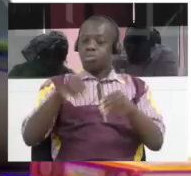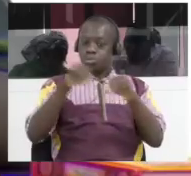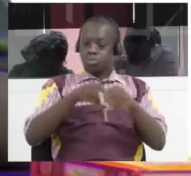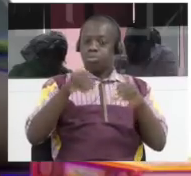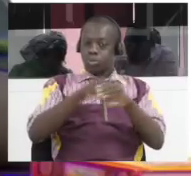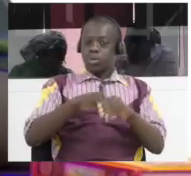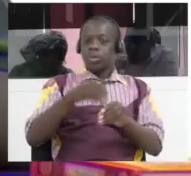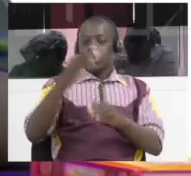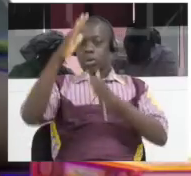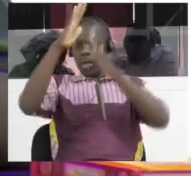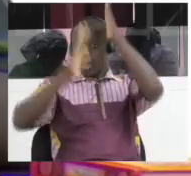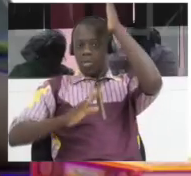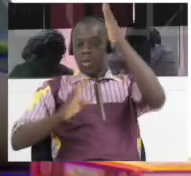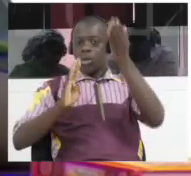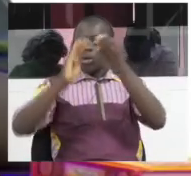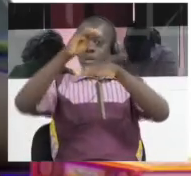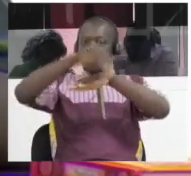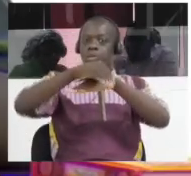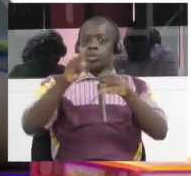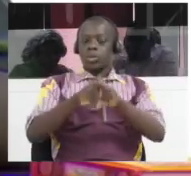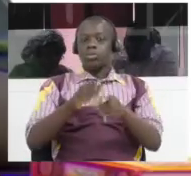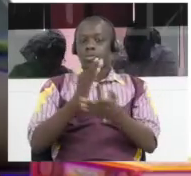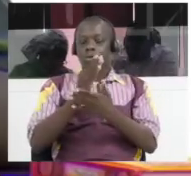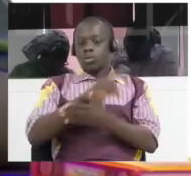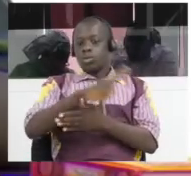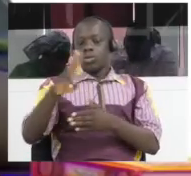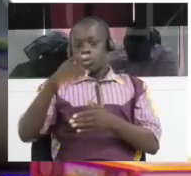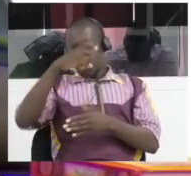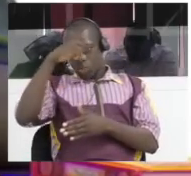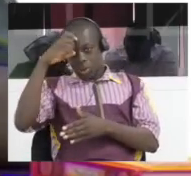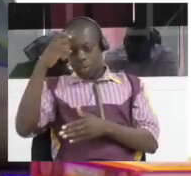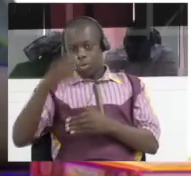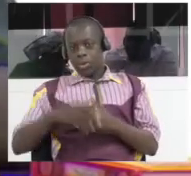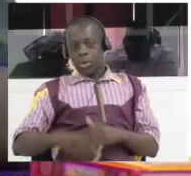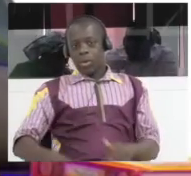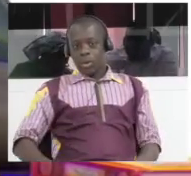into trucks, the army truck that was there, or the army trucks that were there, was not functional.